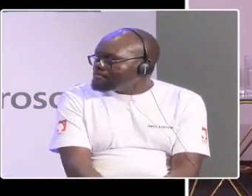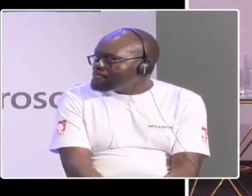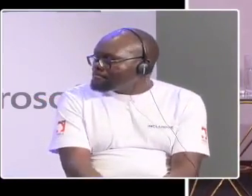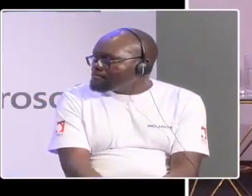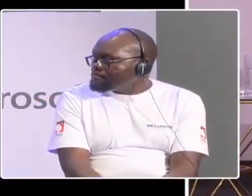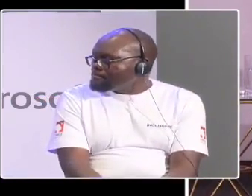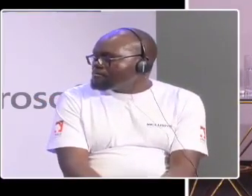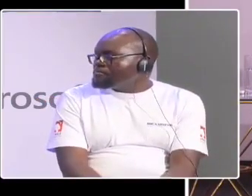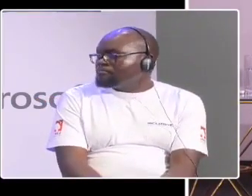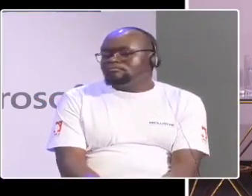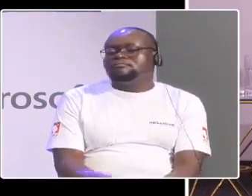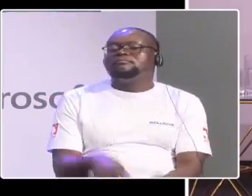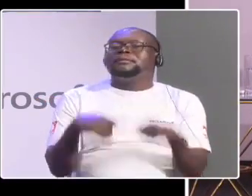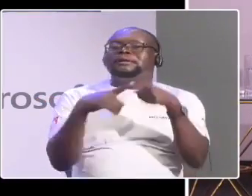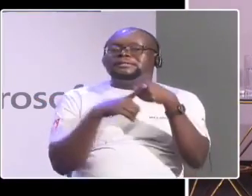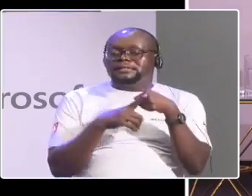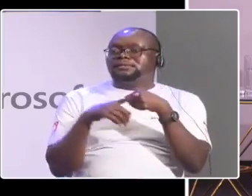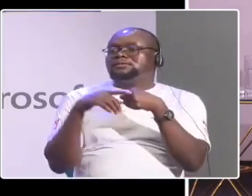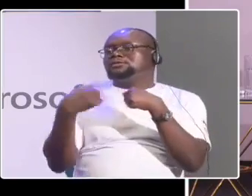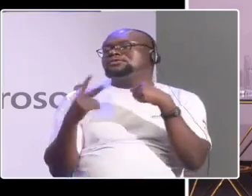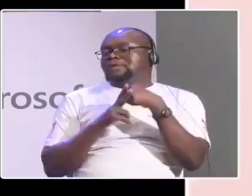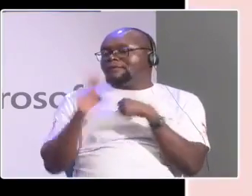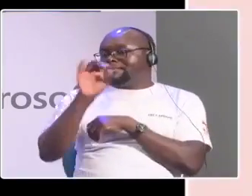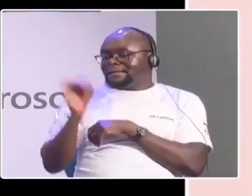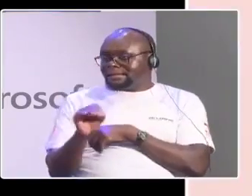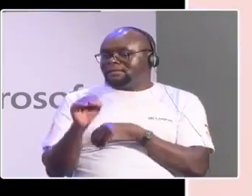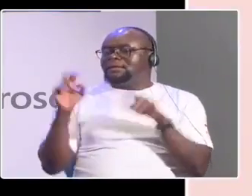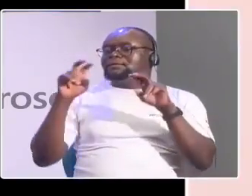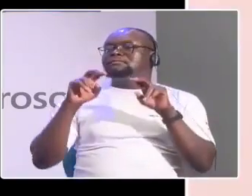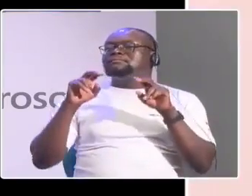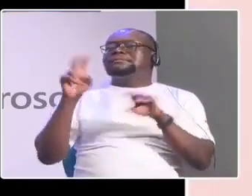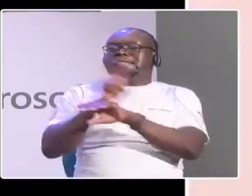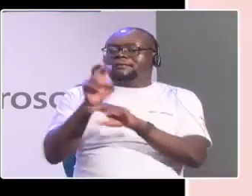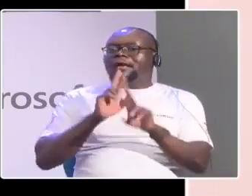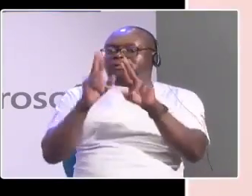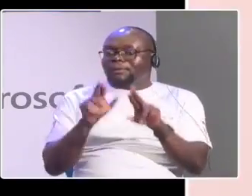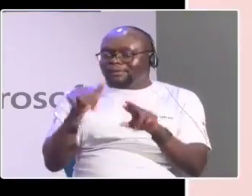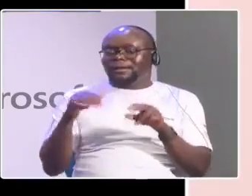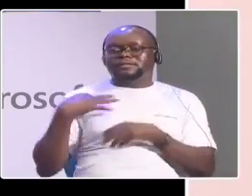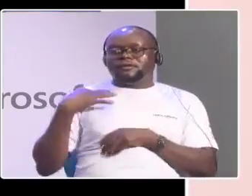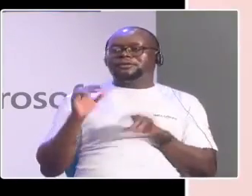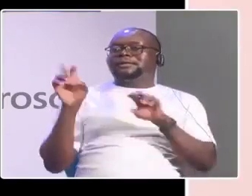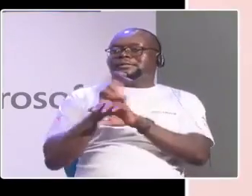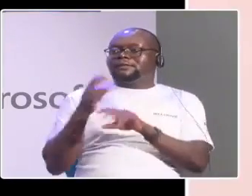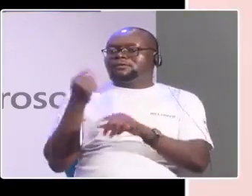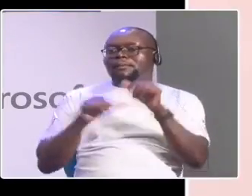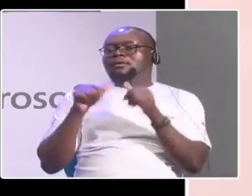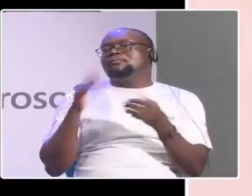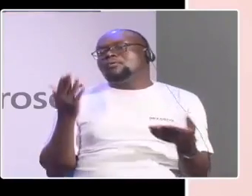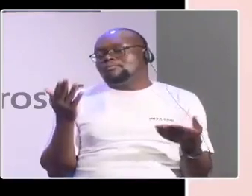seconds. Yes. Yeah. 6 or 7% of survey respondents, and it's a voluntary survey. So, and again, we've had to talk a lot about,